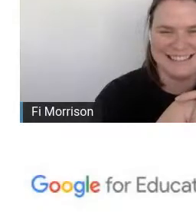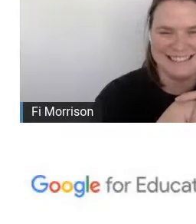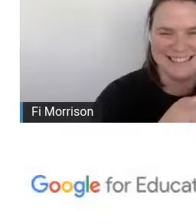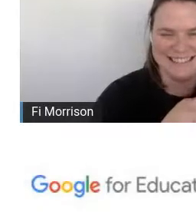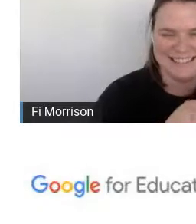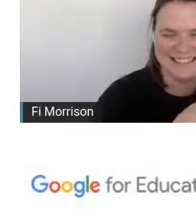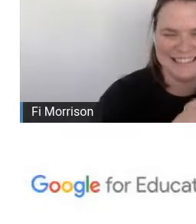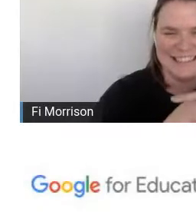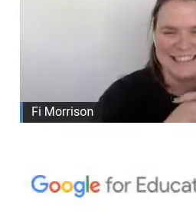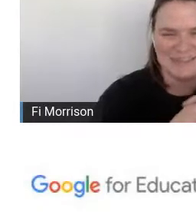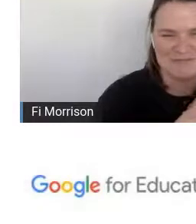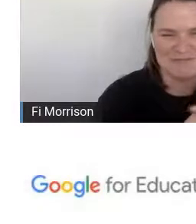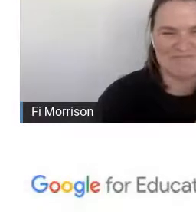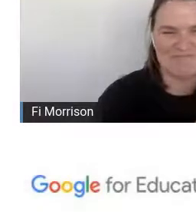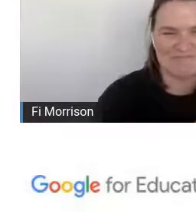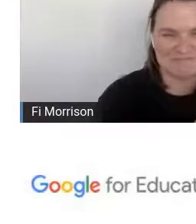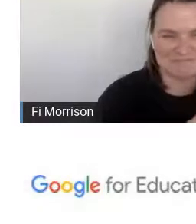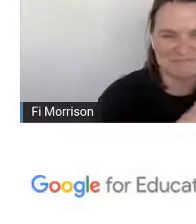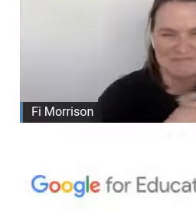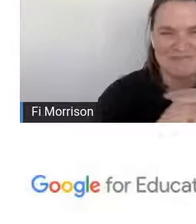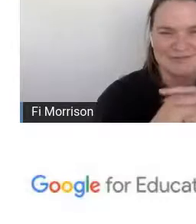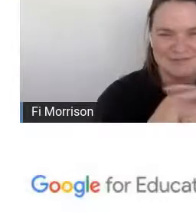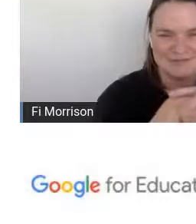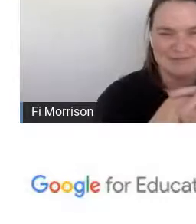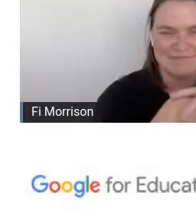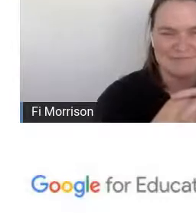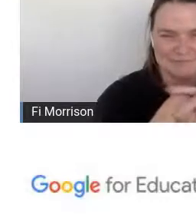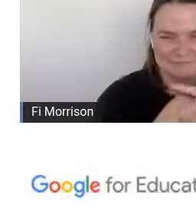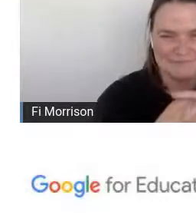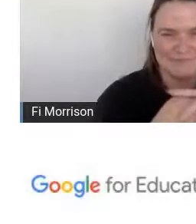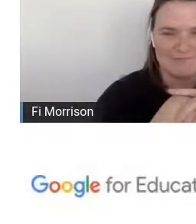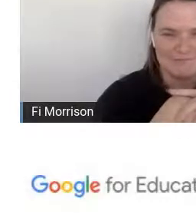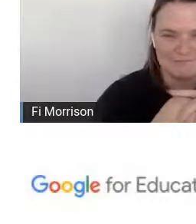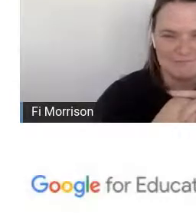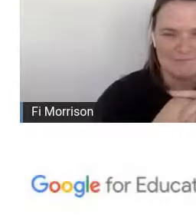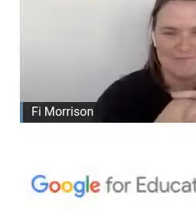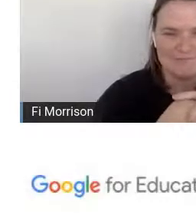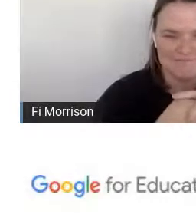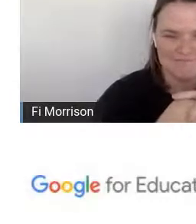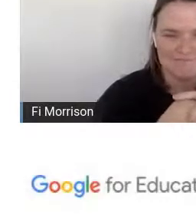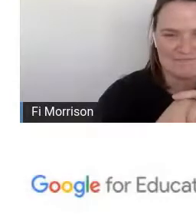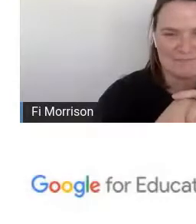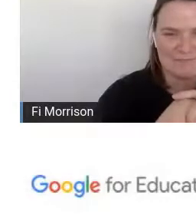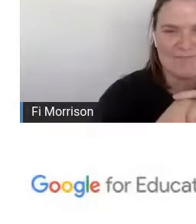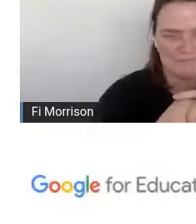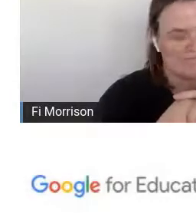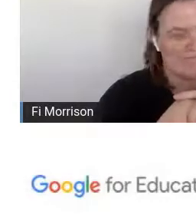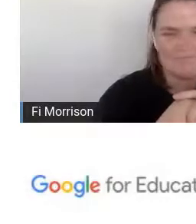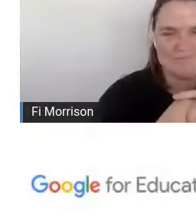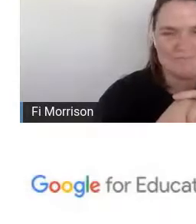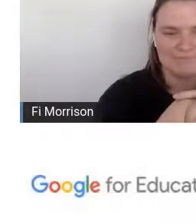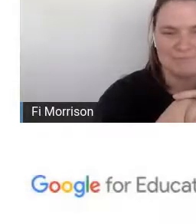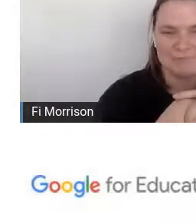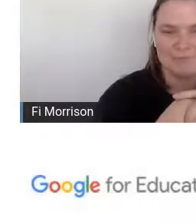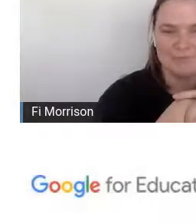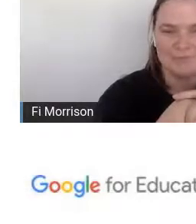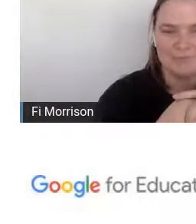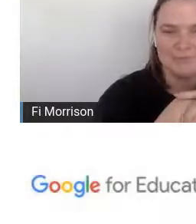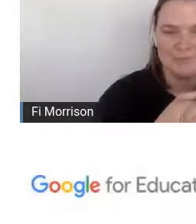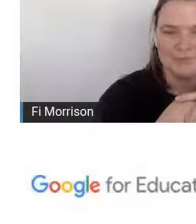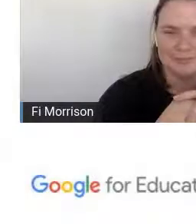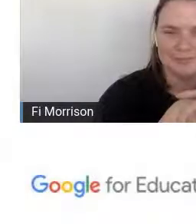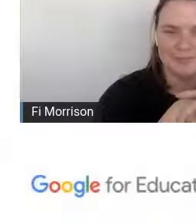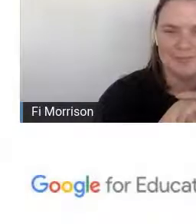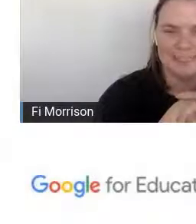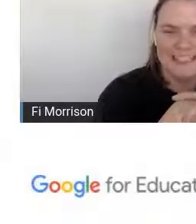runs with it. Nothing to do with my children, like all for me. So, STEM learning is transcends